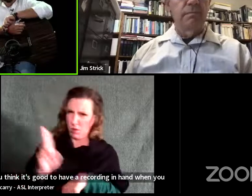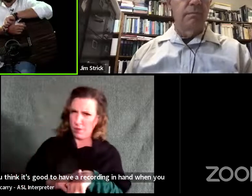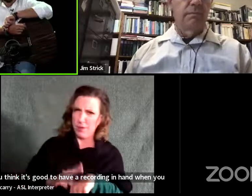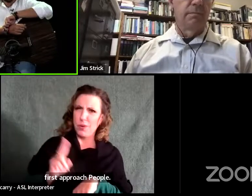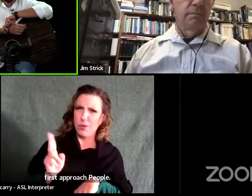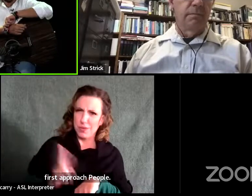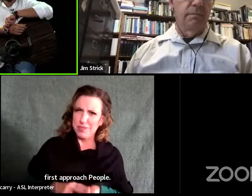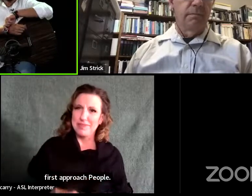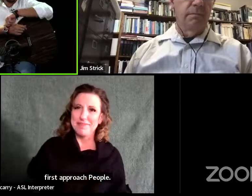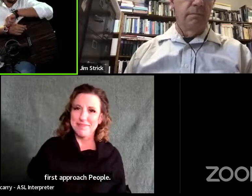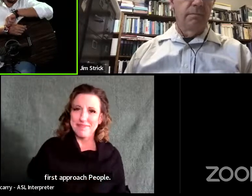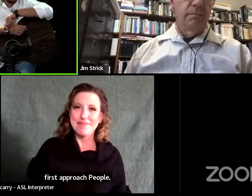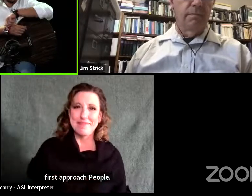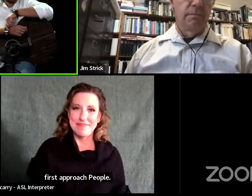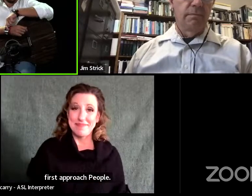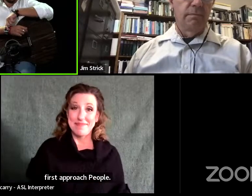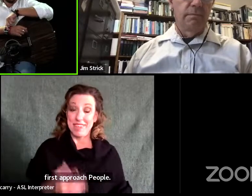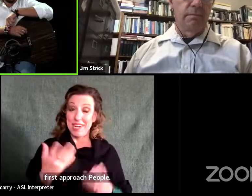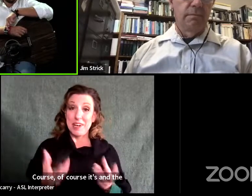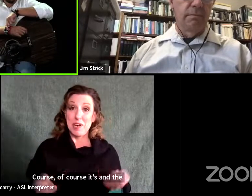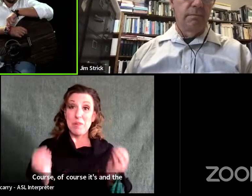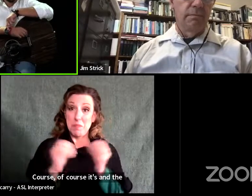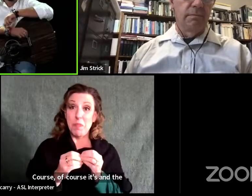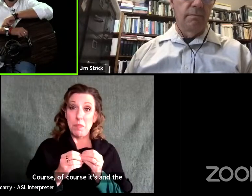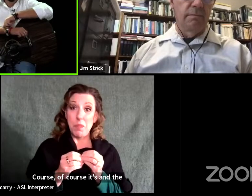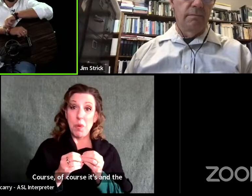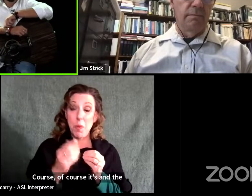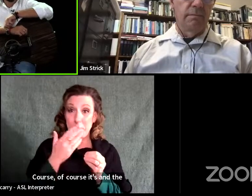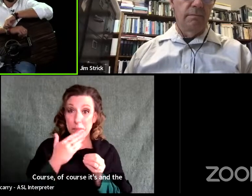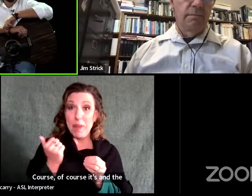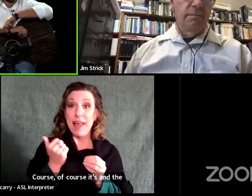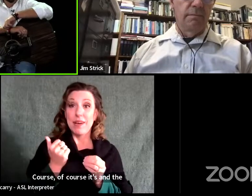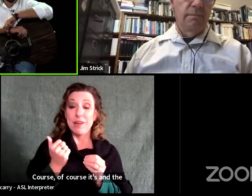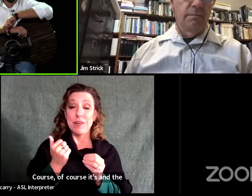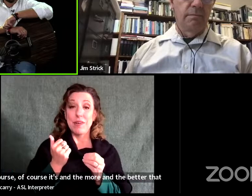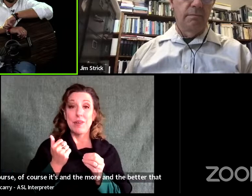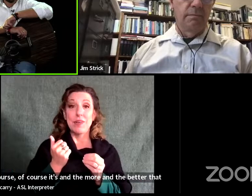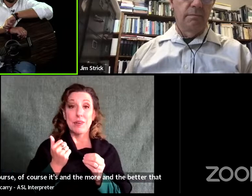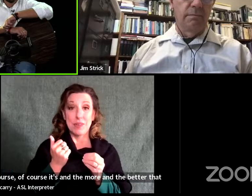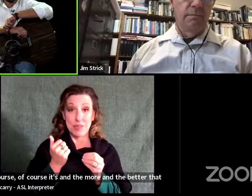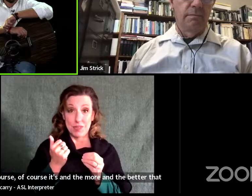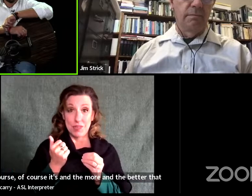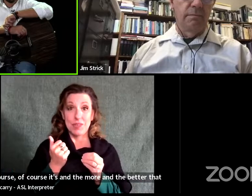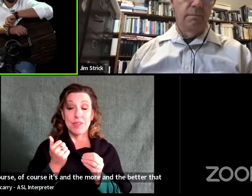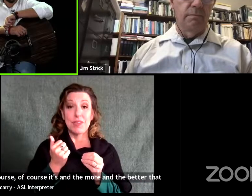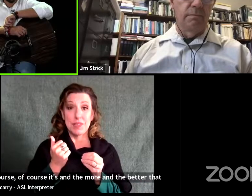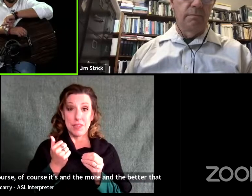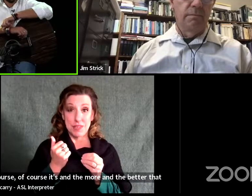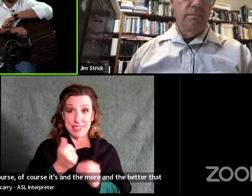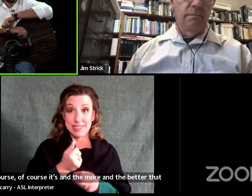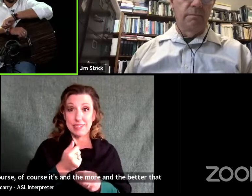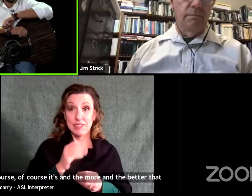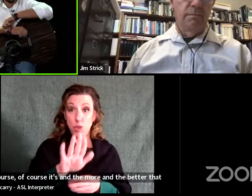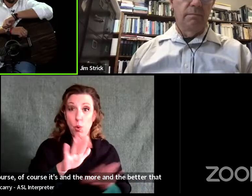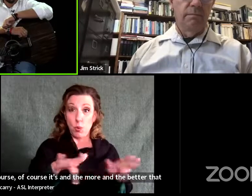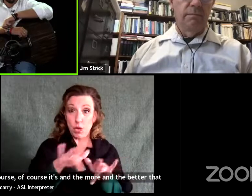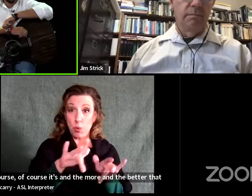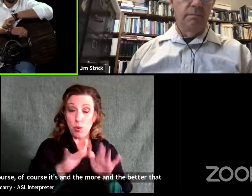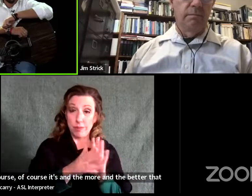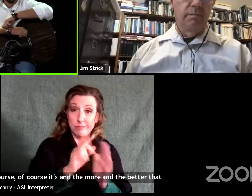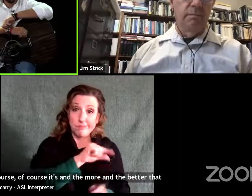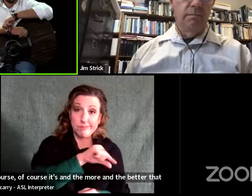Of course it's and the more and the better that you have your recording